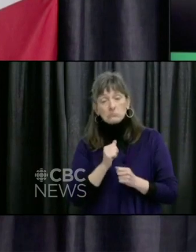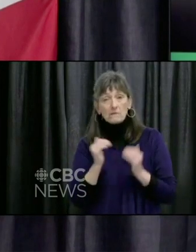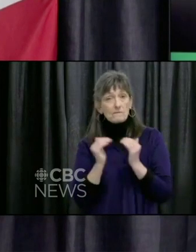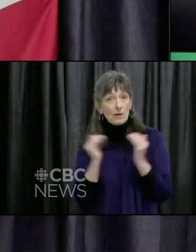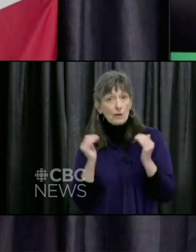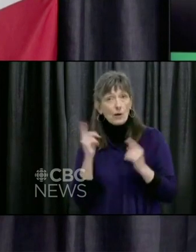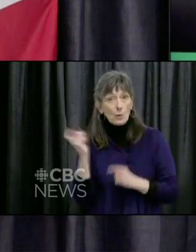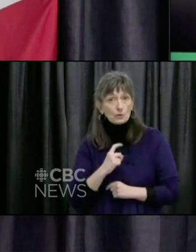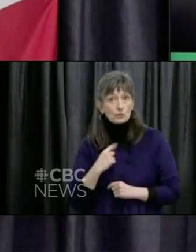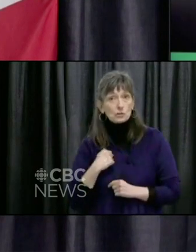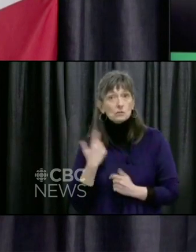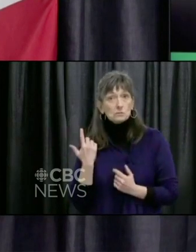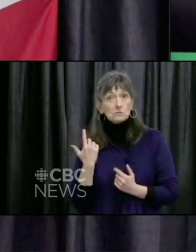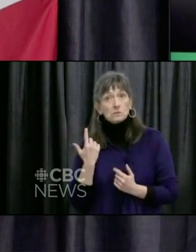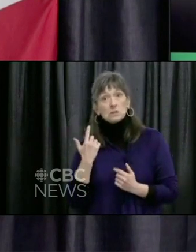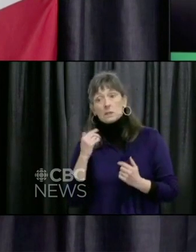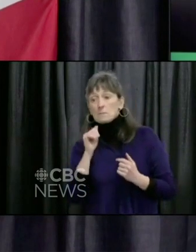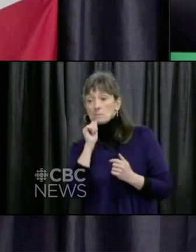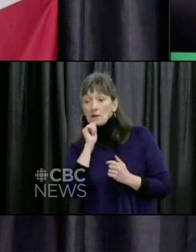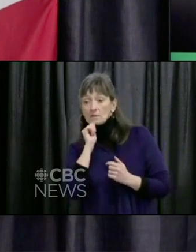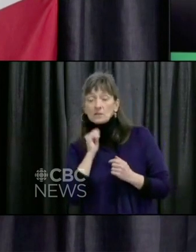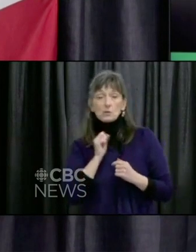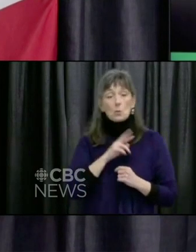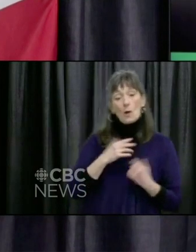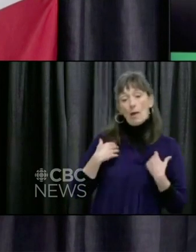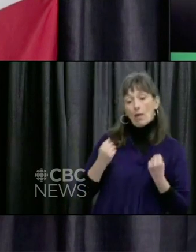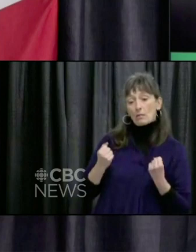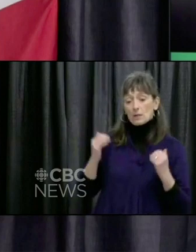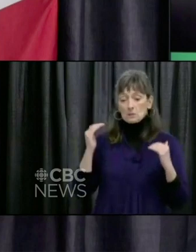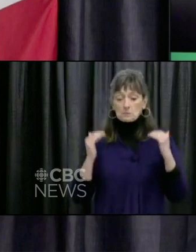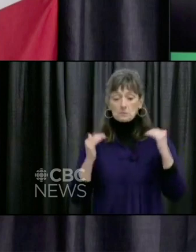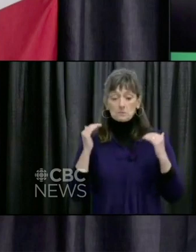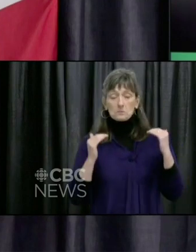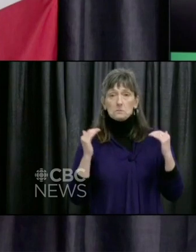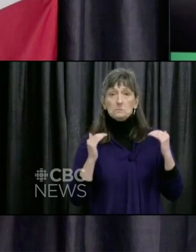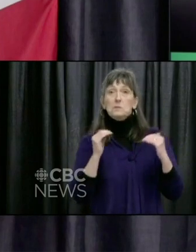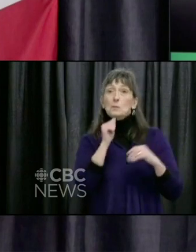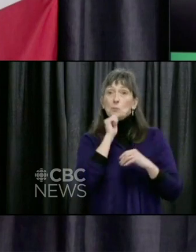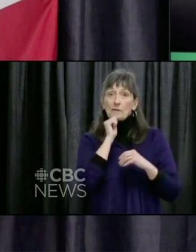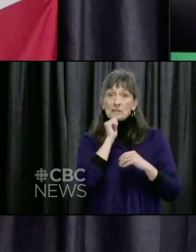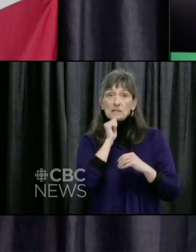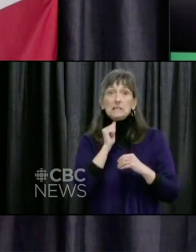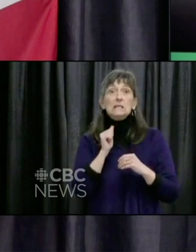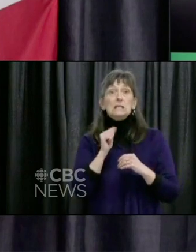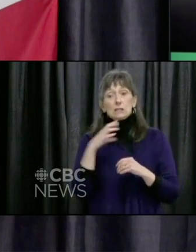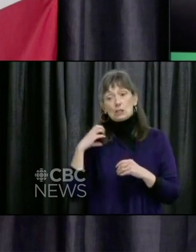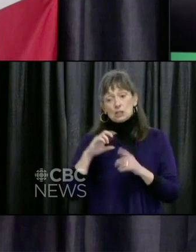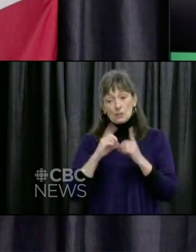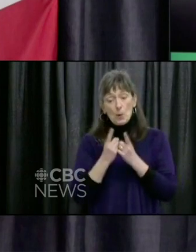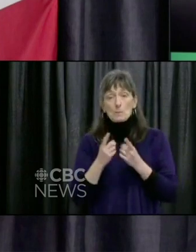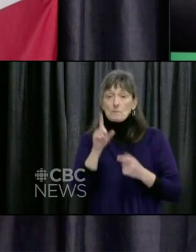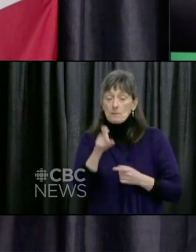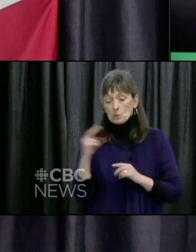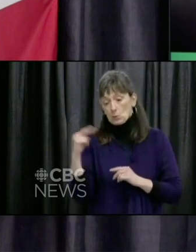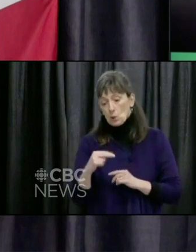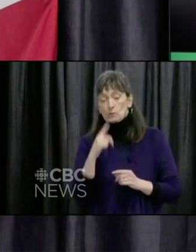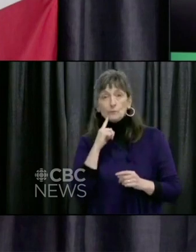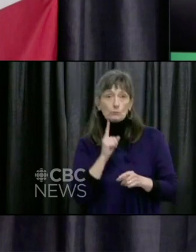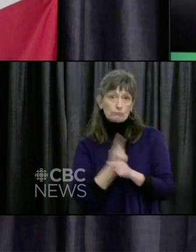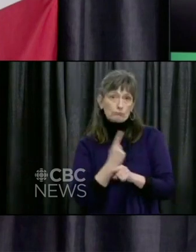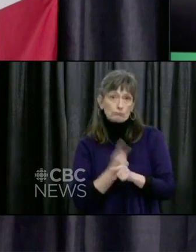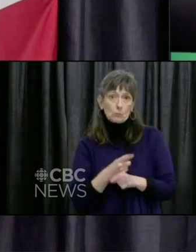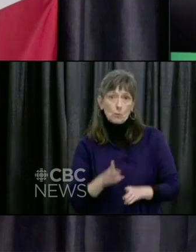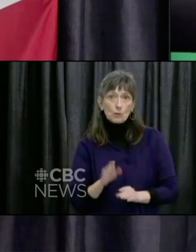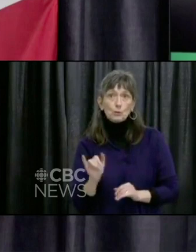the checks and balances have to be right, and that's why the Department of Justice and the Privacy Commissioner will have to weigh in on issues like this.